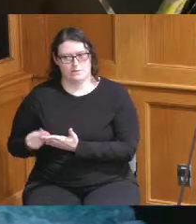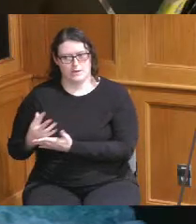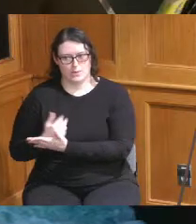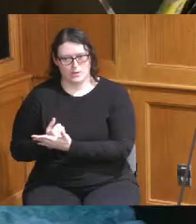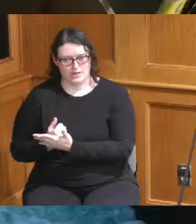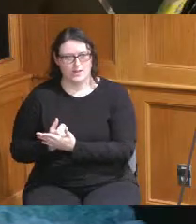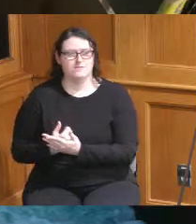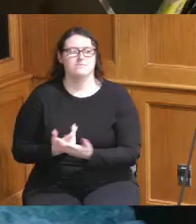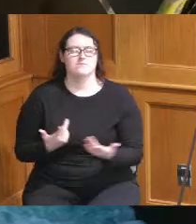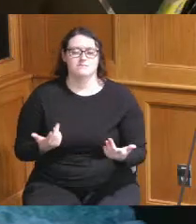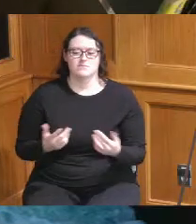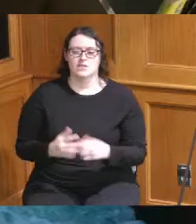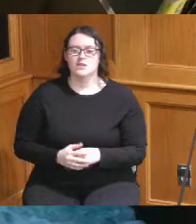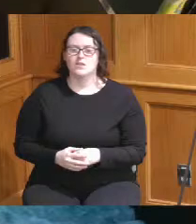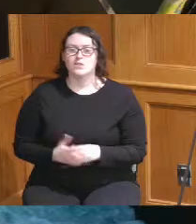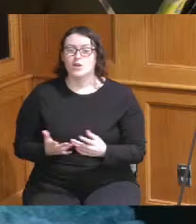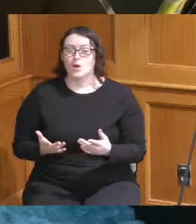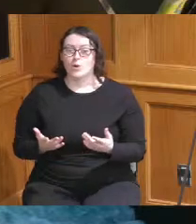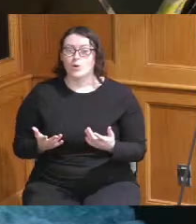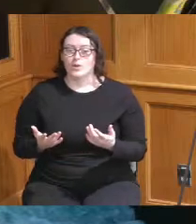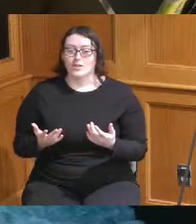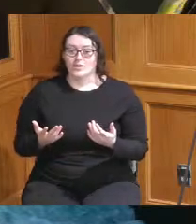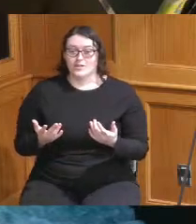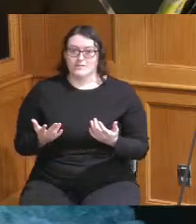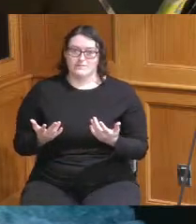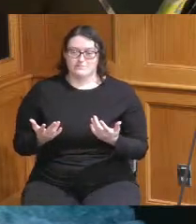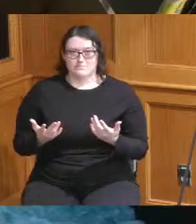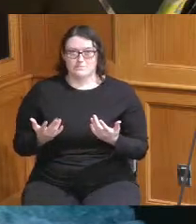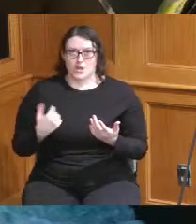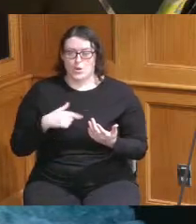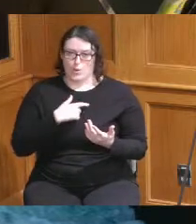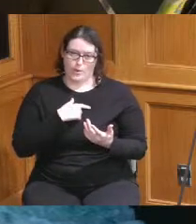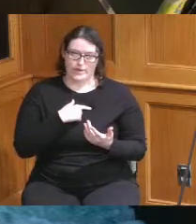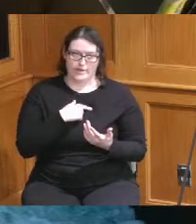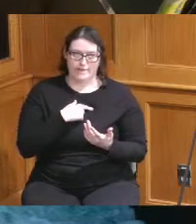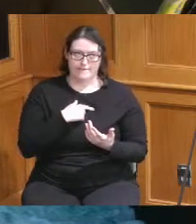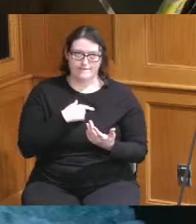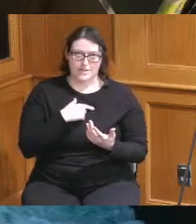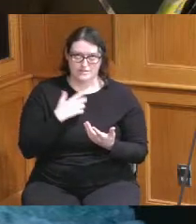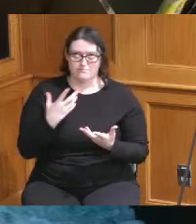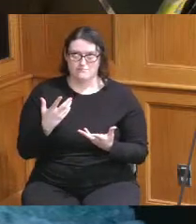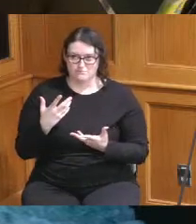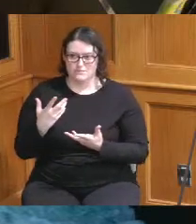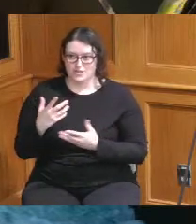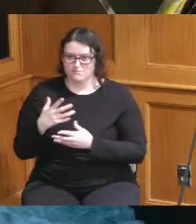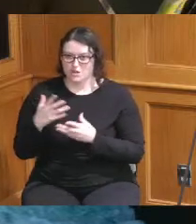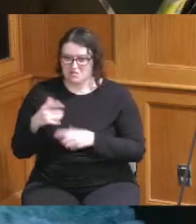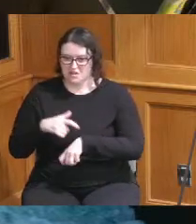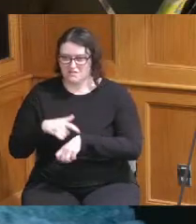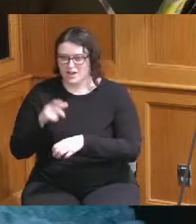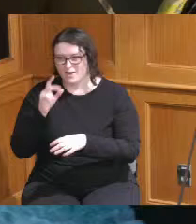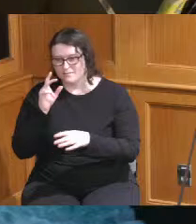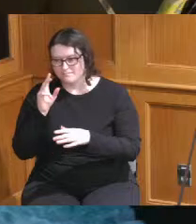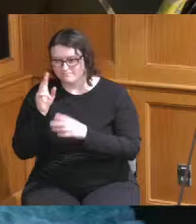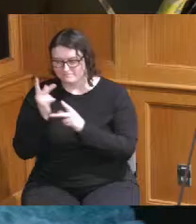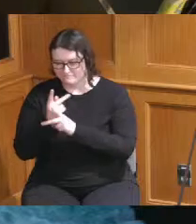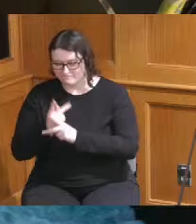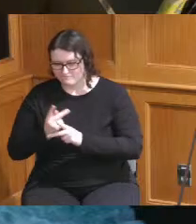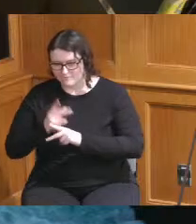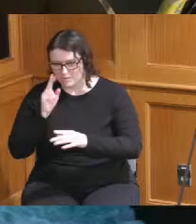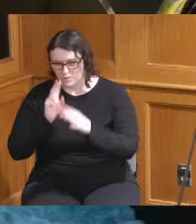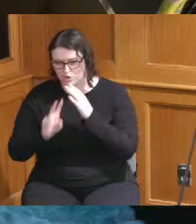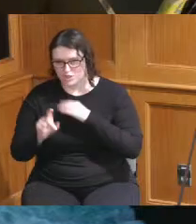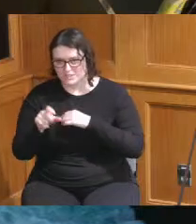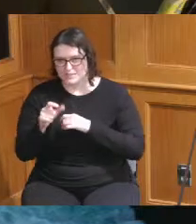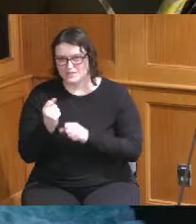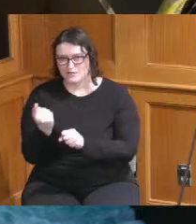budget. So we are here after having spent a fair amount of time projecting our needs for 2025